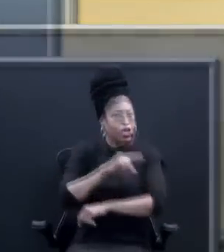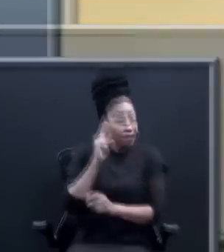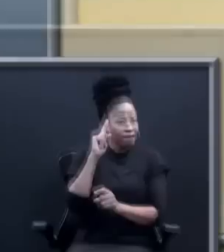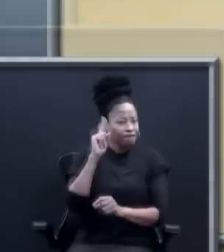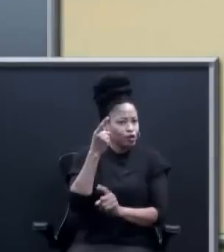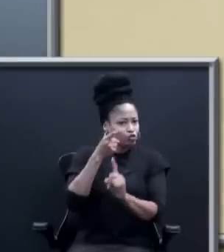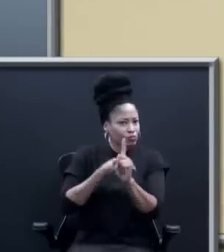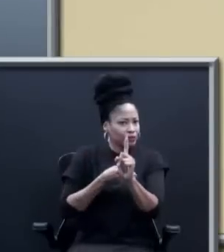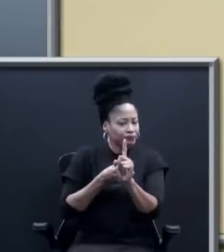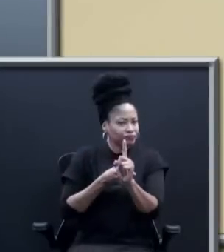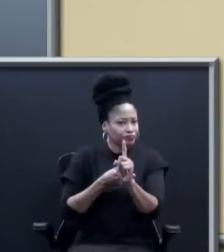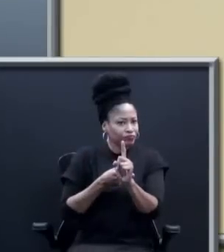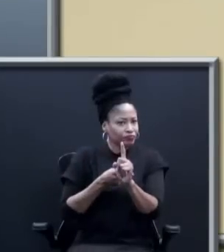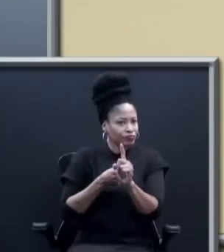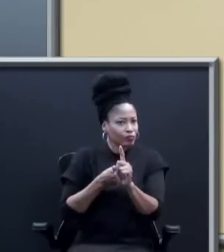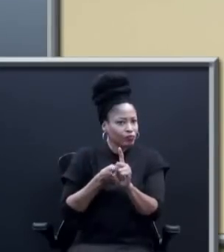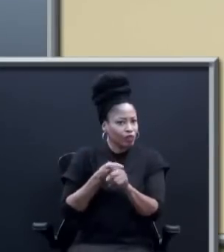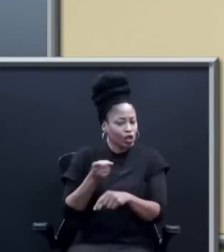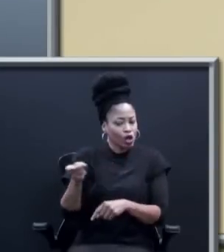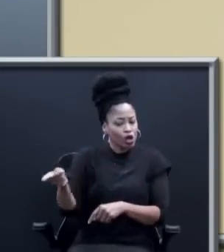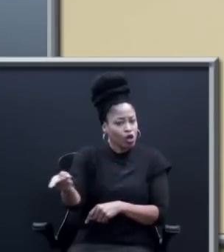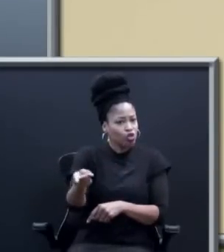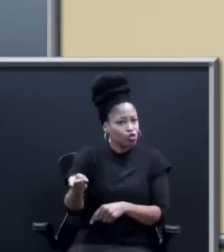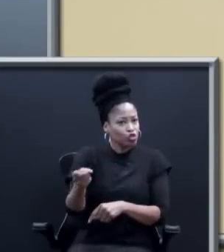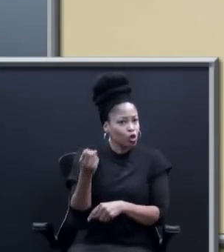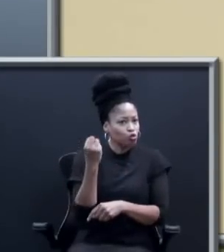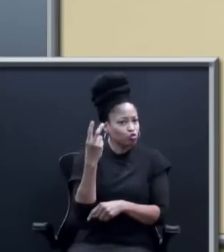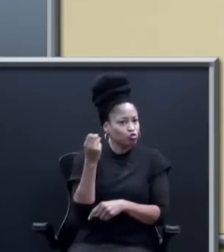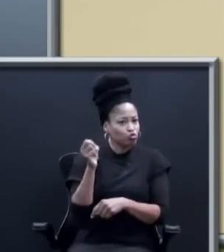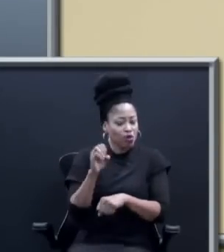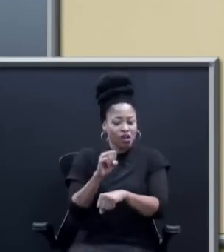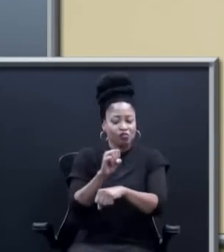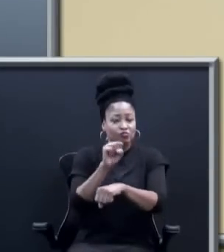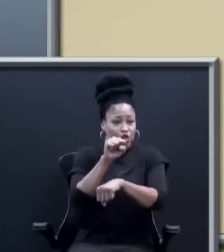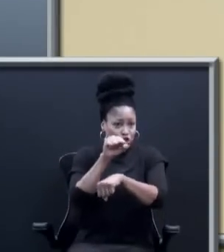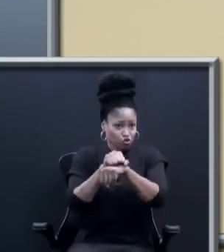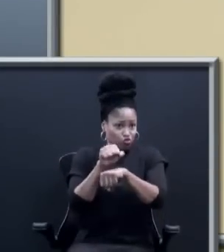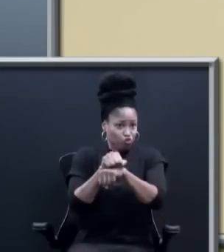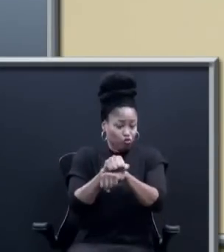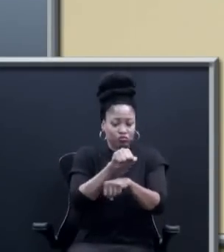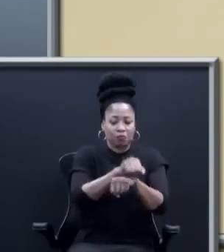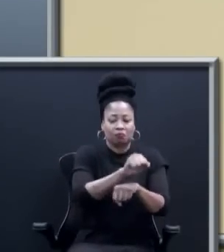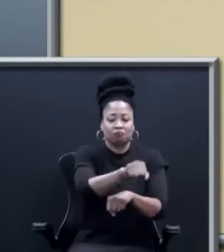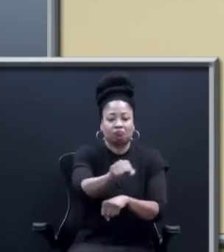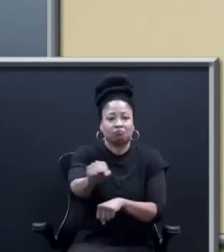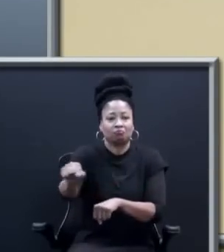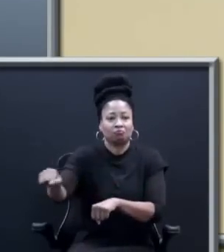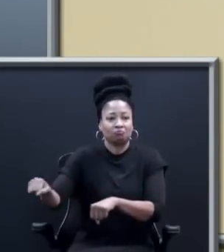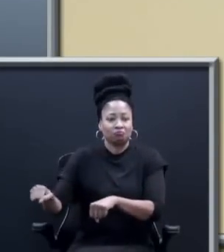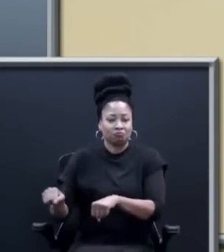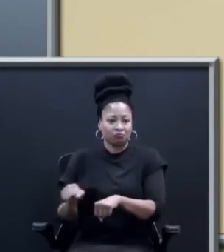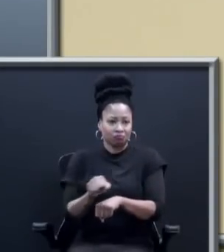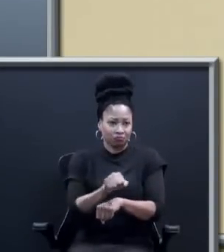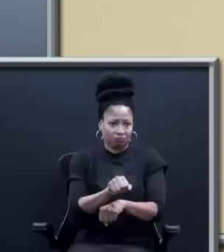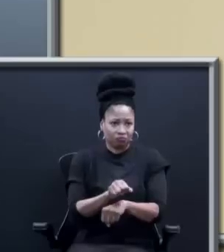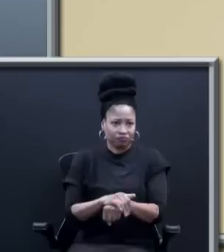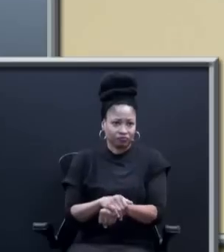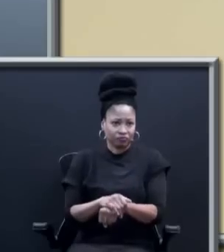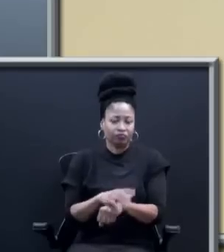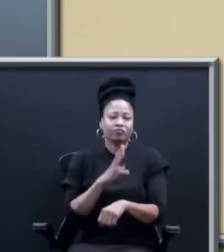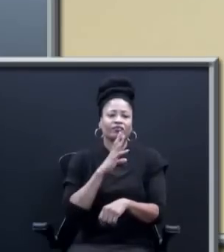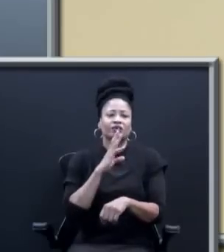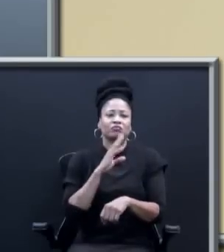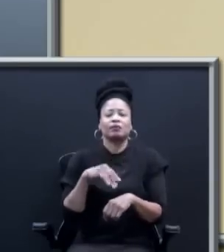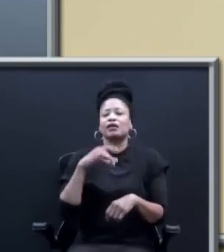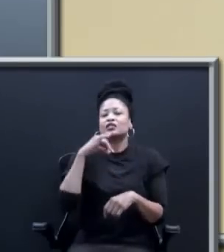And those 12 stones which they took out of Jordan did Joshua pitch in Gilgal. Go ahead. And he spake unto the children of Israel,